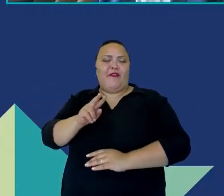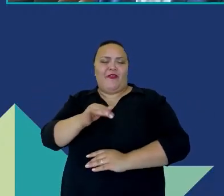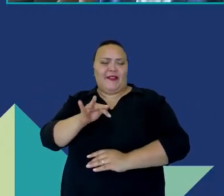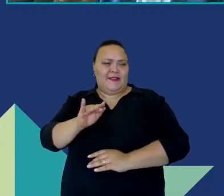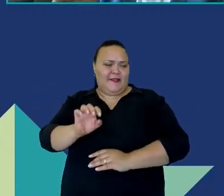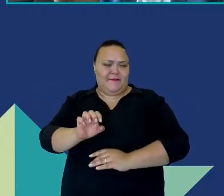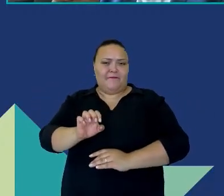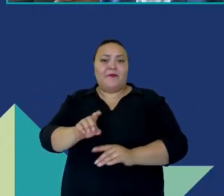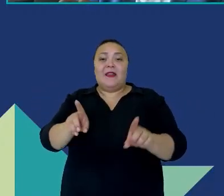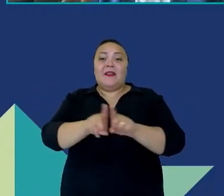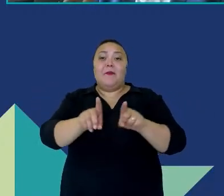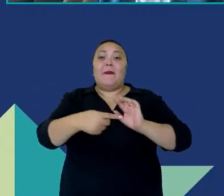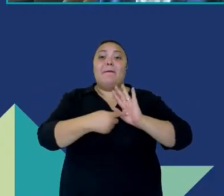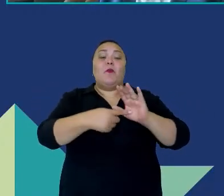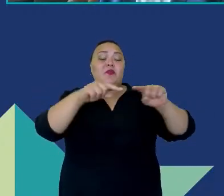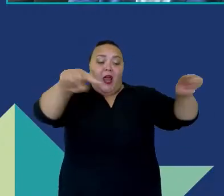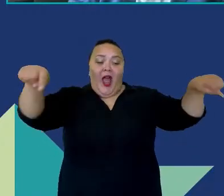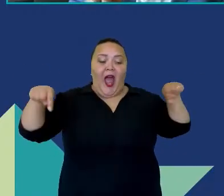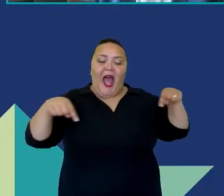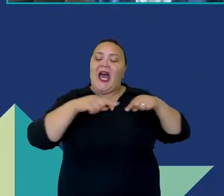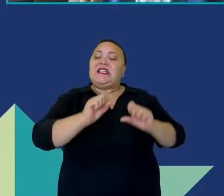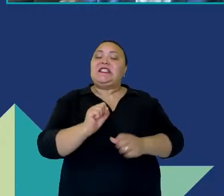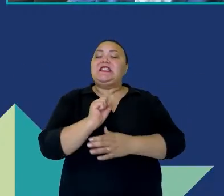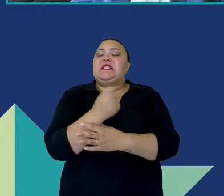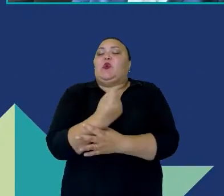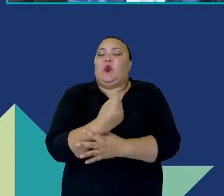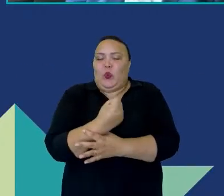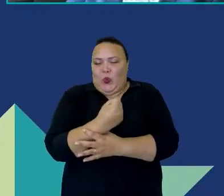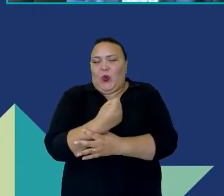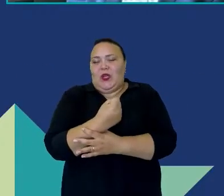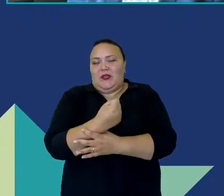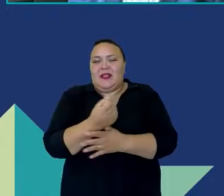a dam here with a perimeter dike. The pond is in the